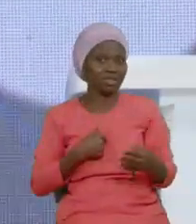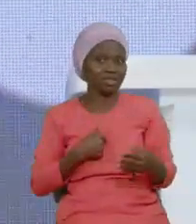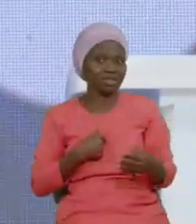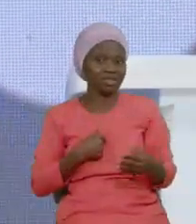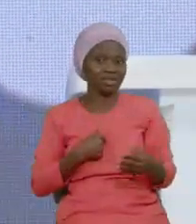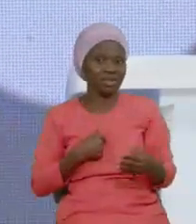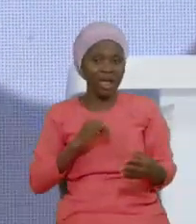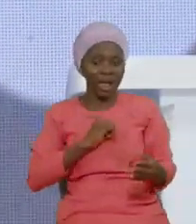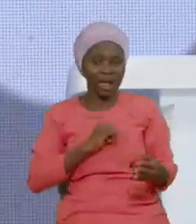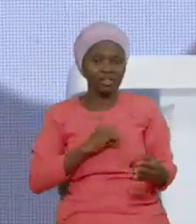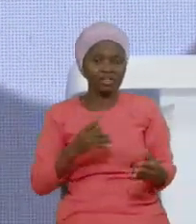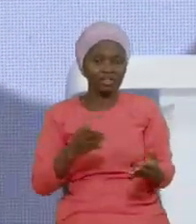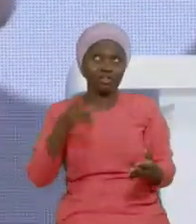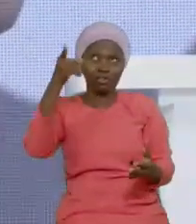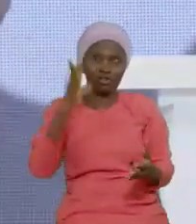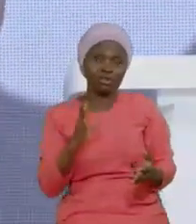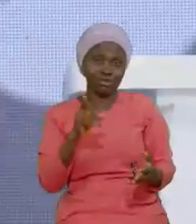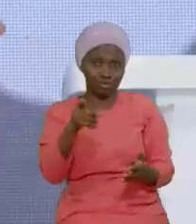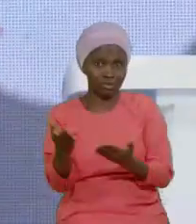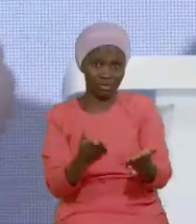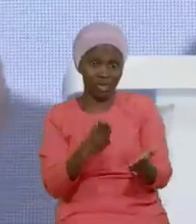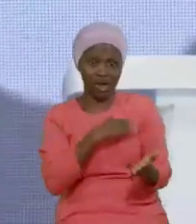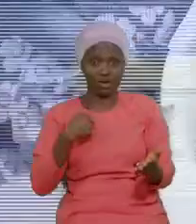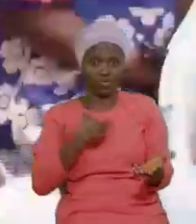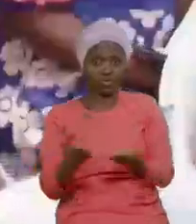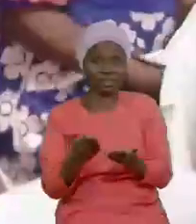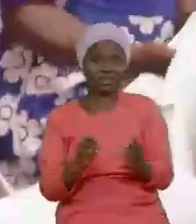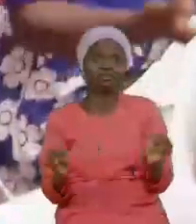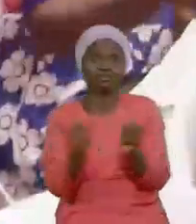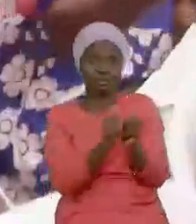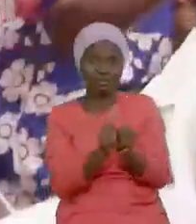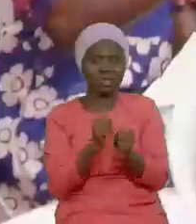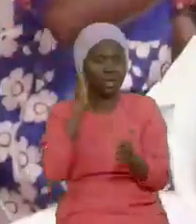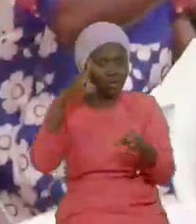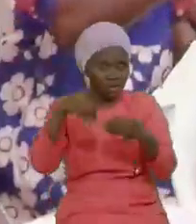serve, and we serve together, he'll give you the same glory.